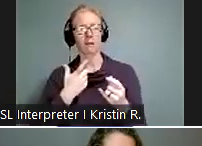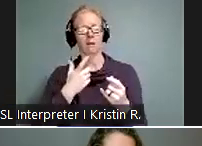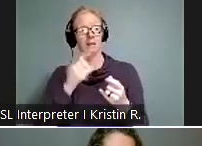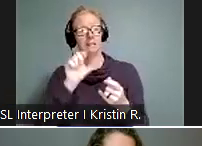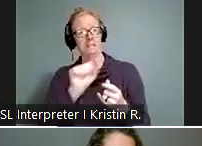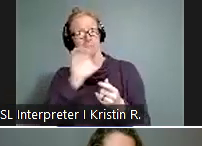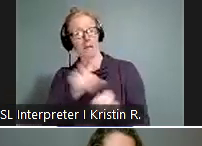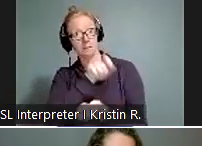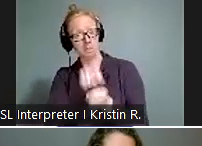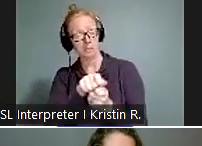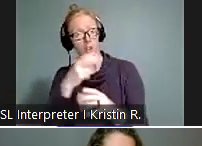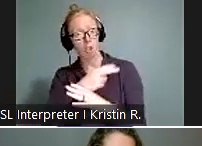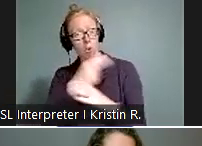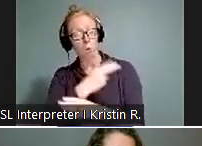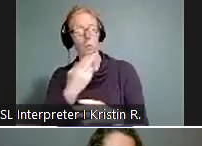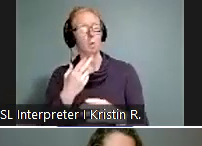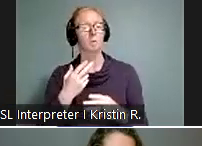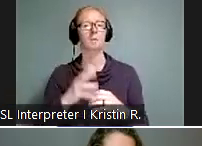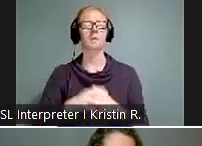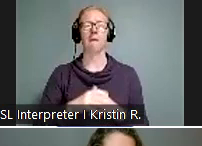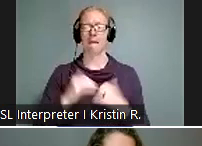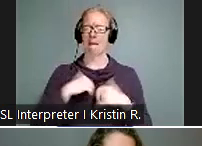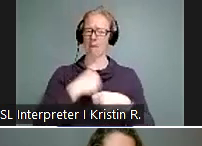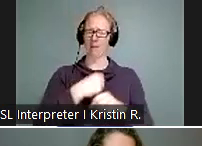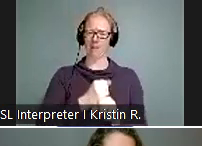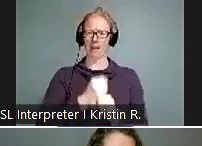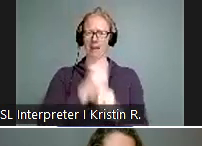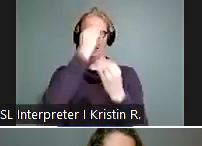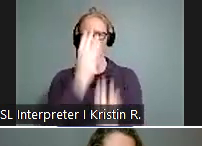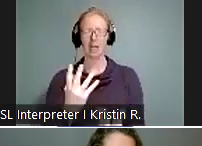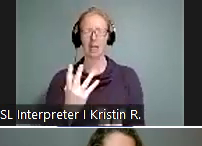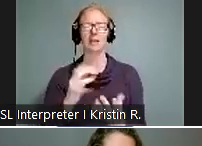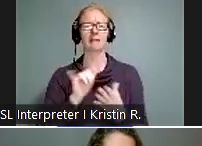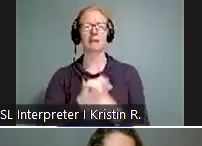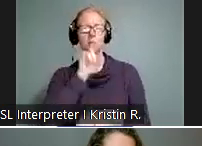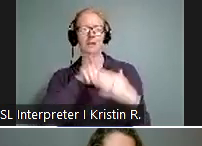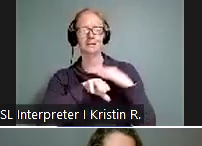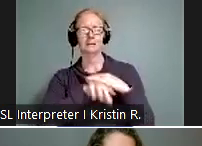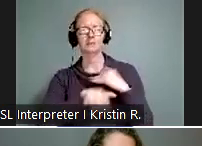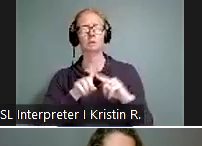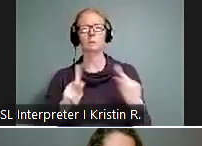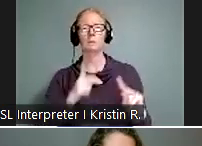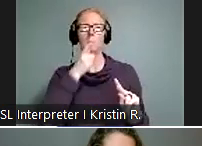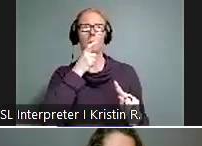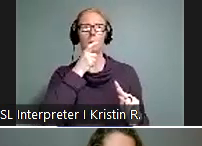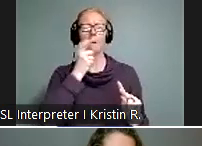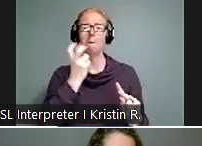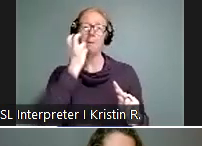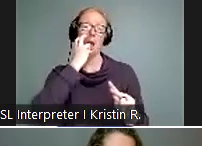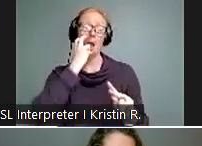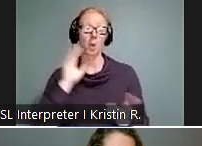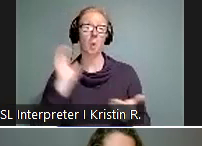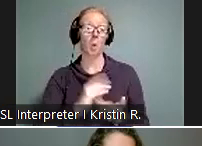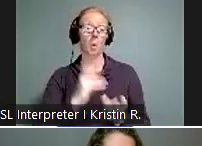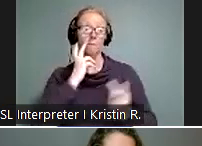I should use? How can I create content that is accessible to folks who are blind or low vision?